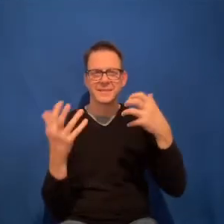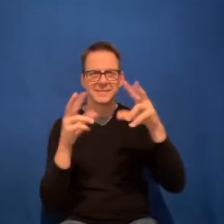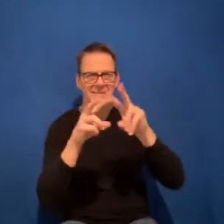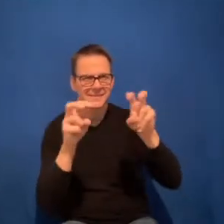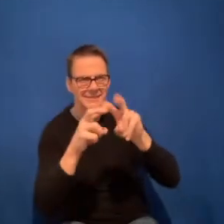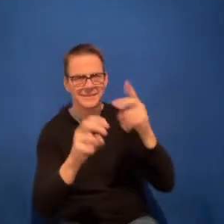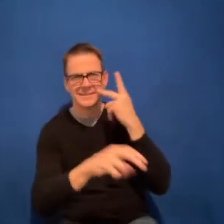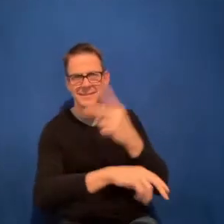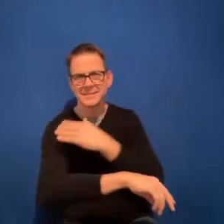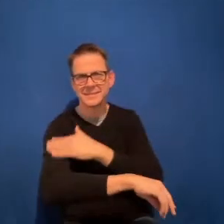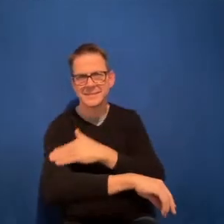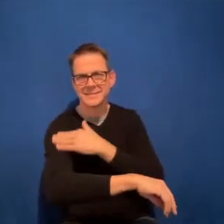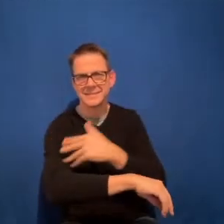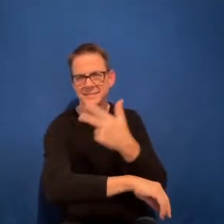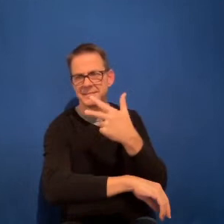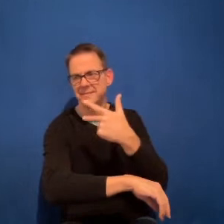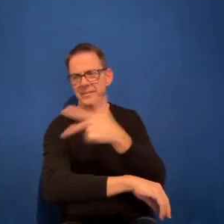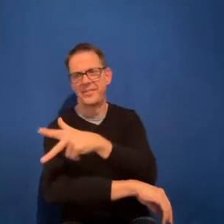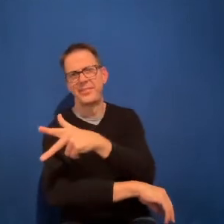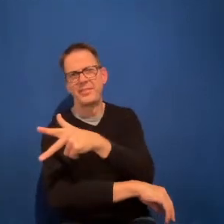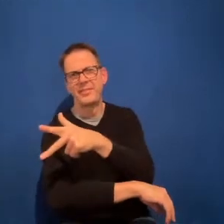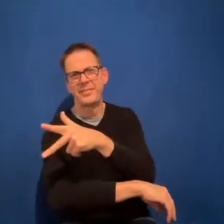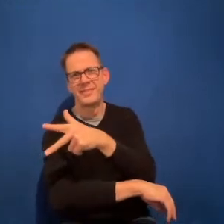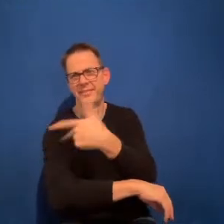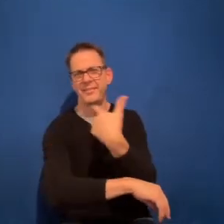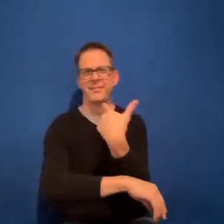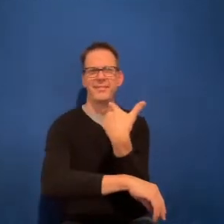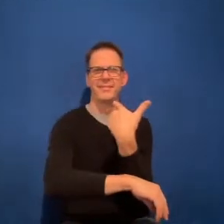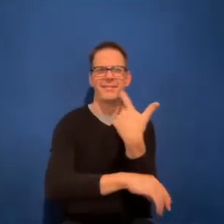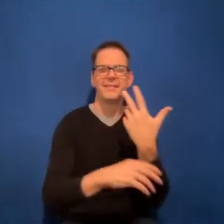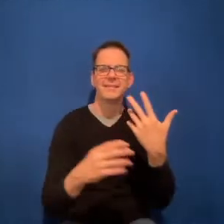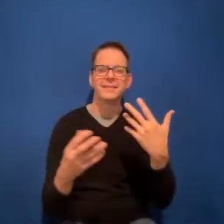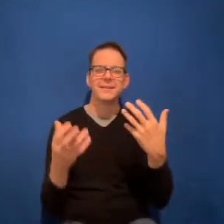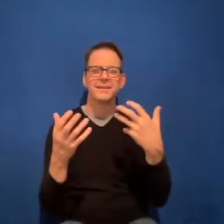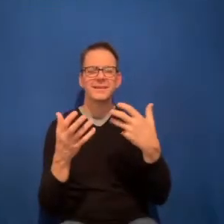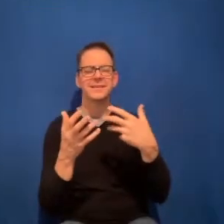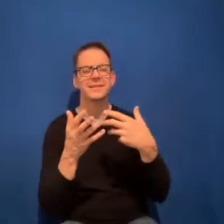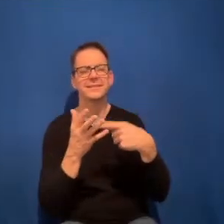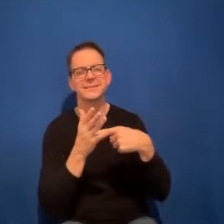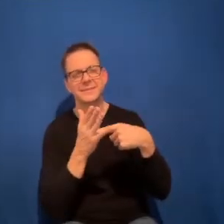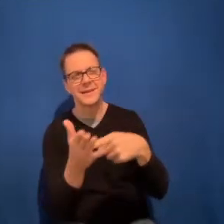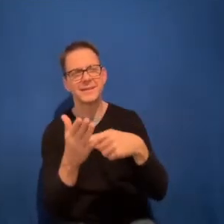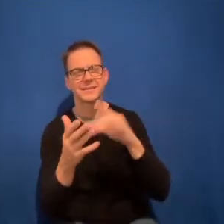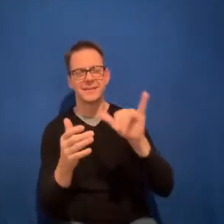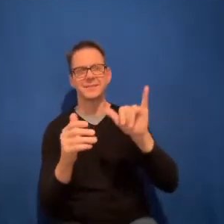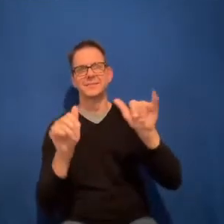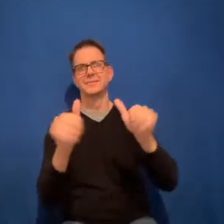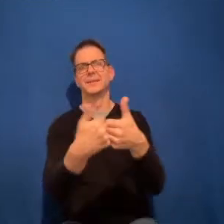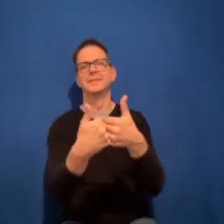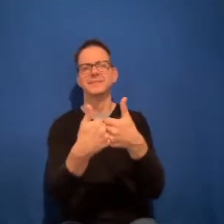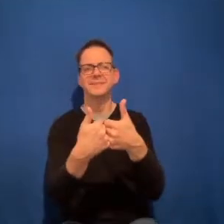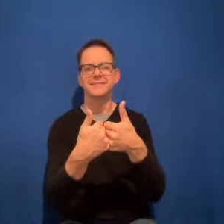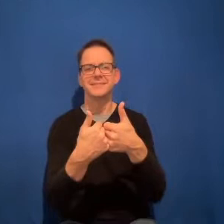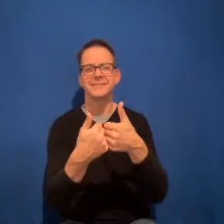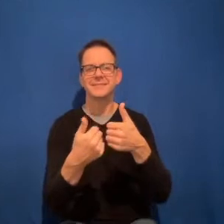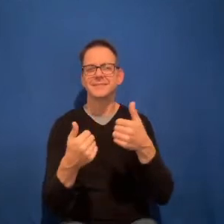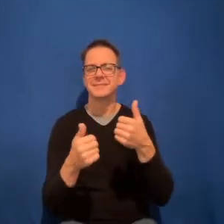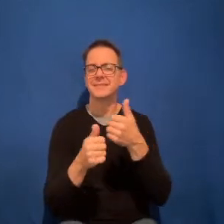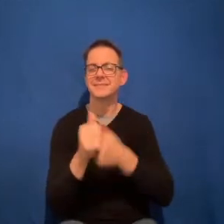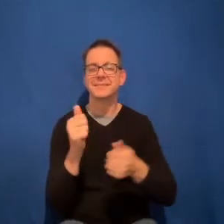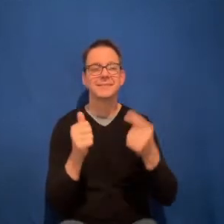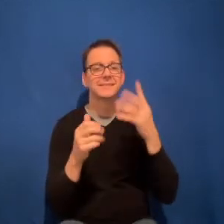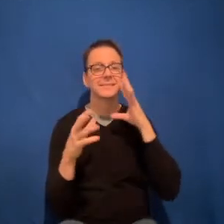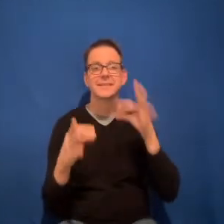was really challenging. And then, as we all know, that every decision we